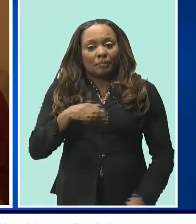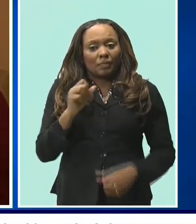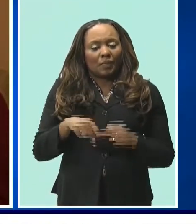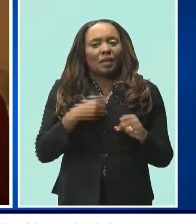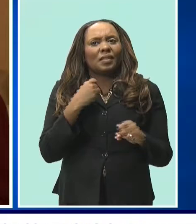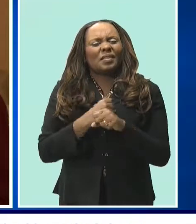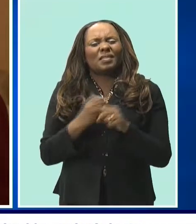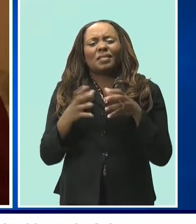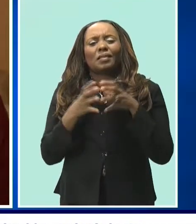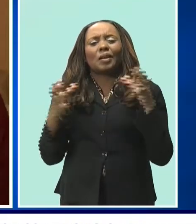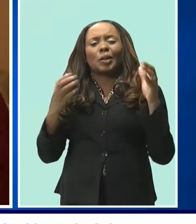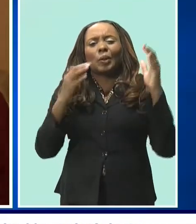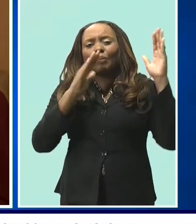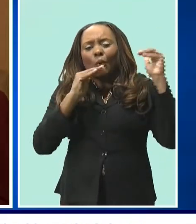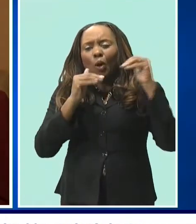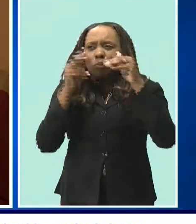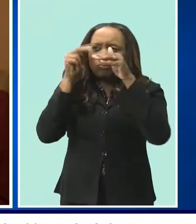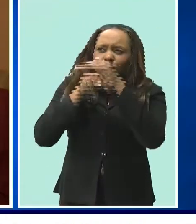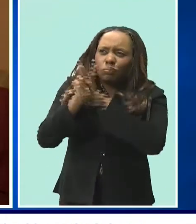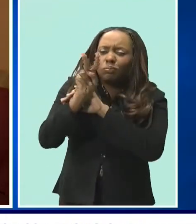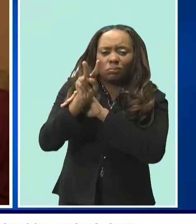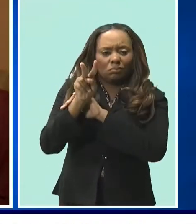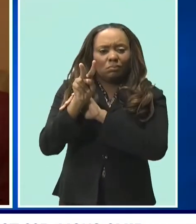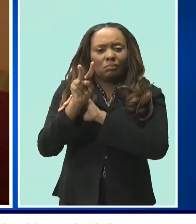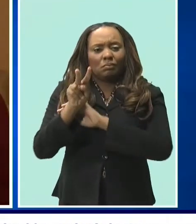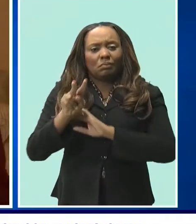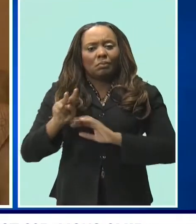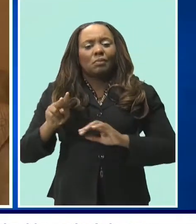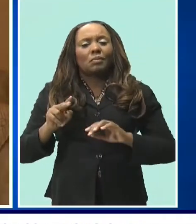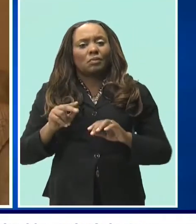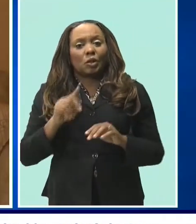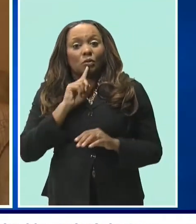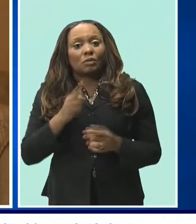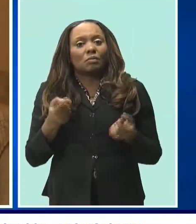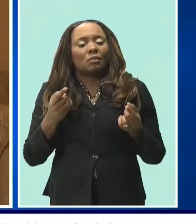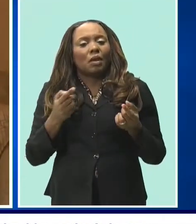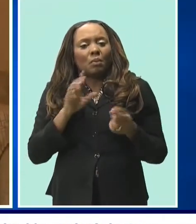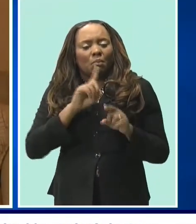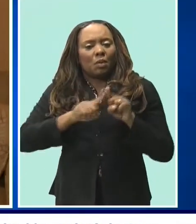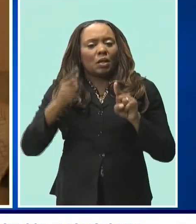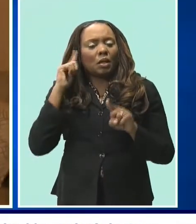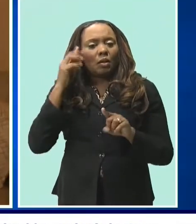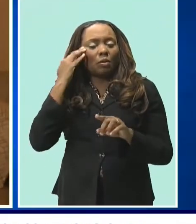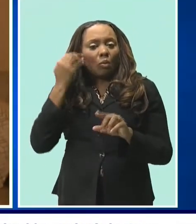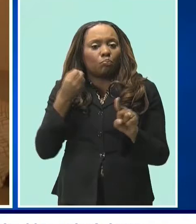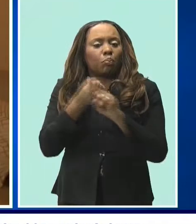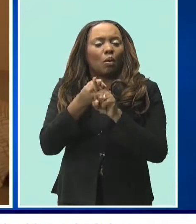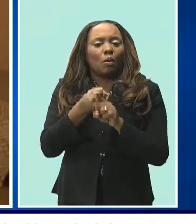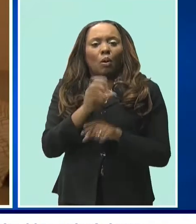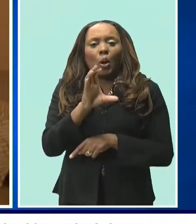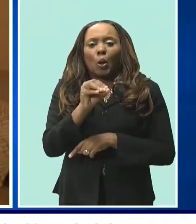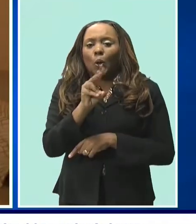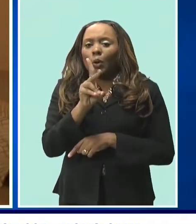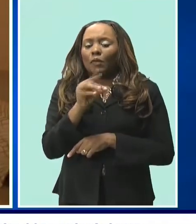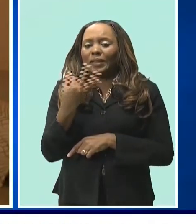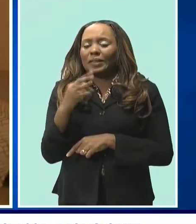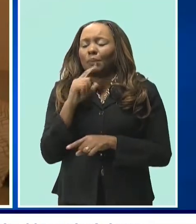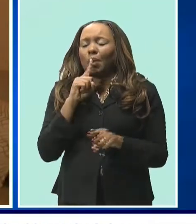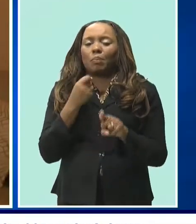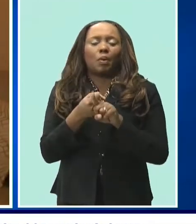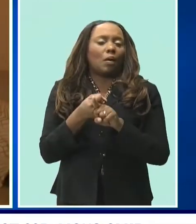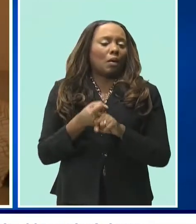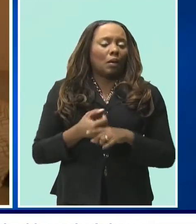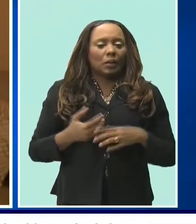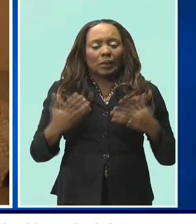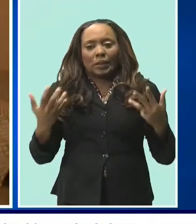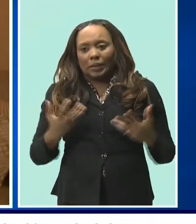of expectation. We spoke about vision, but it came. COVID came and COVID changed quite a bit. COVID showed us